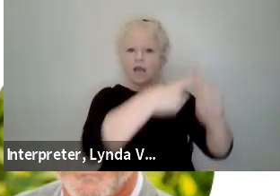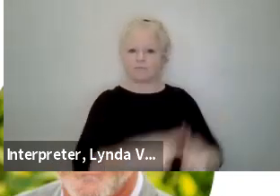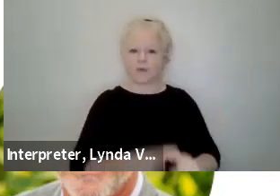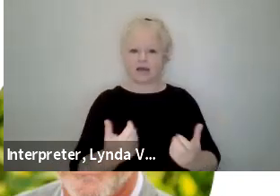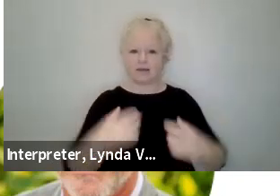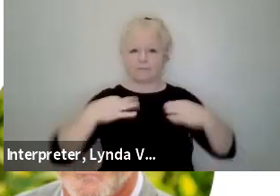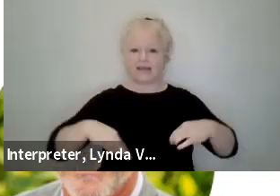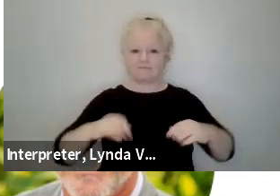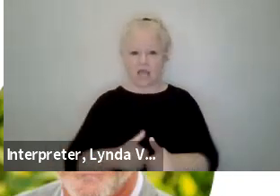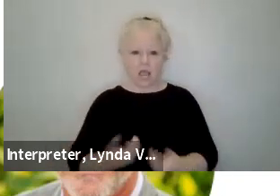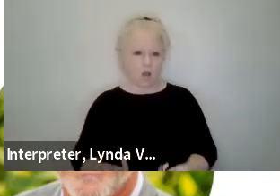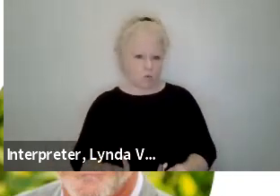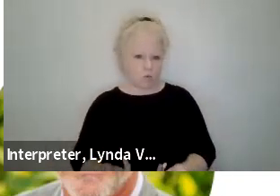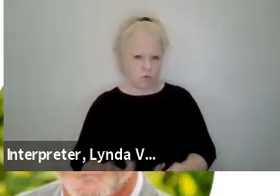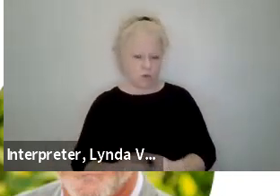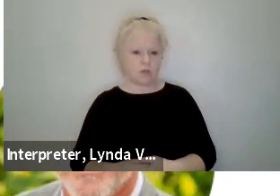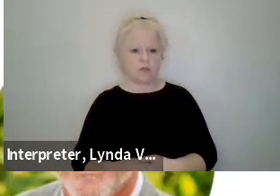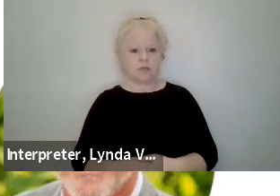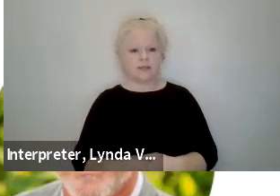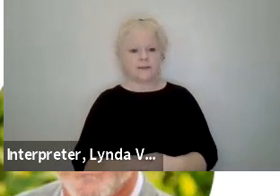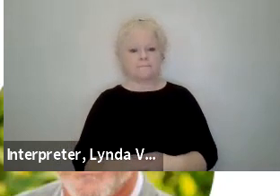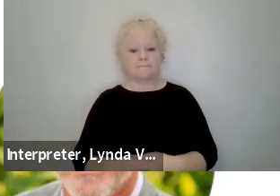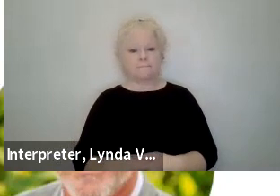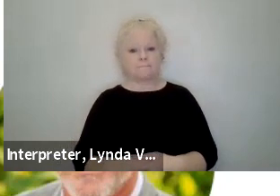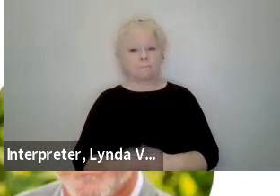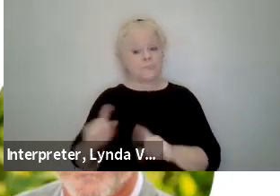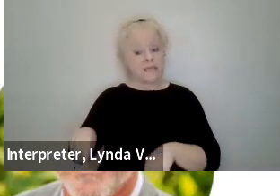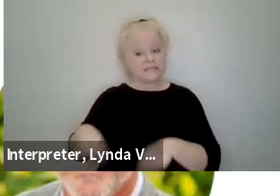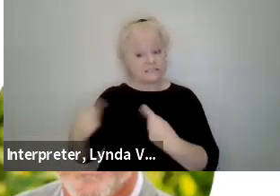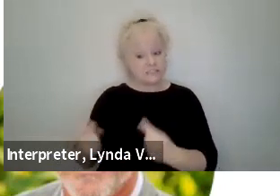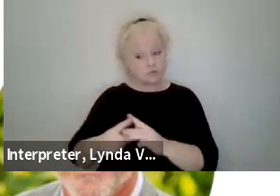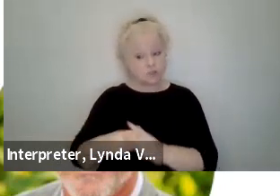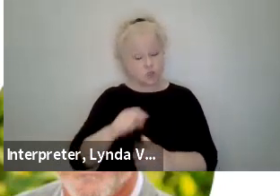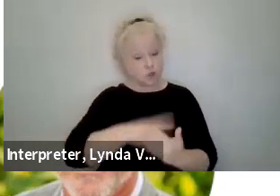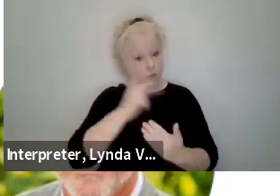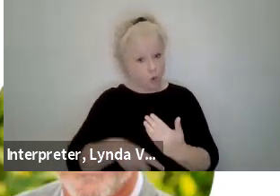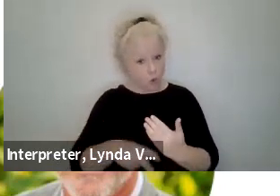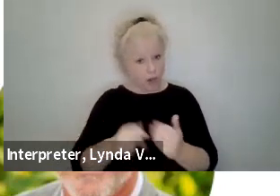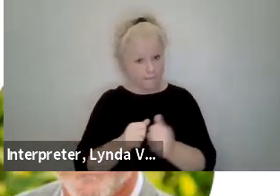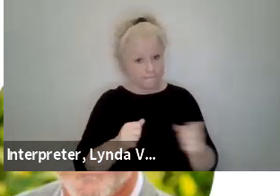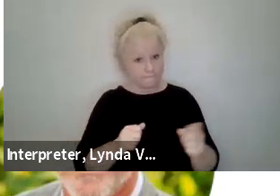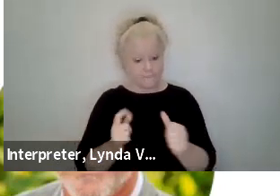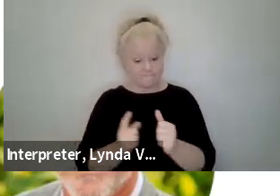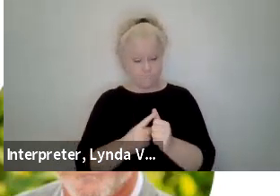some of the things that have happened since we started that program. The first